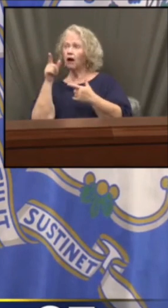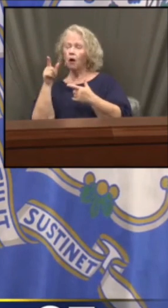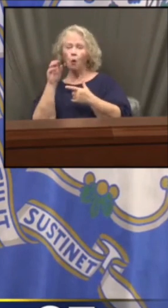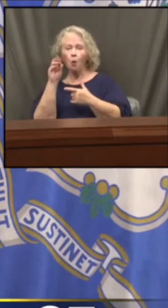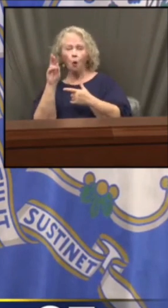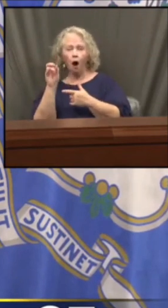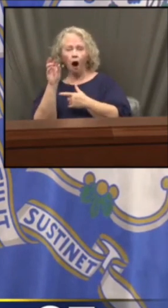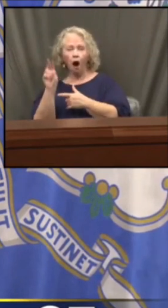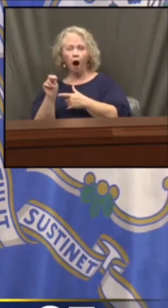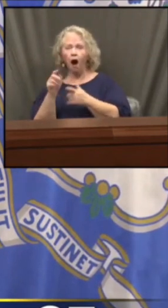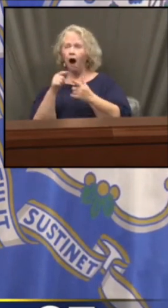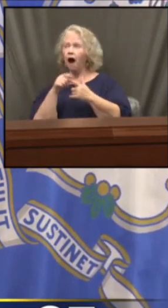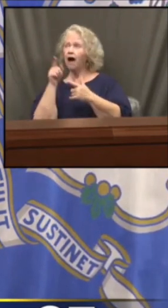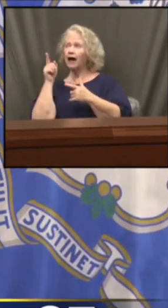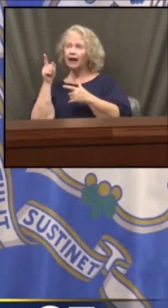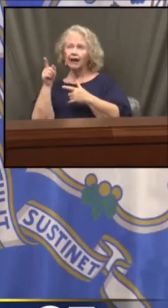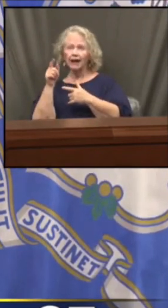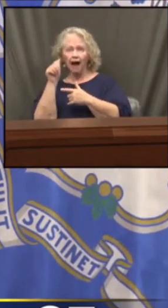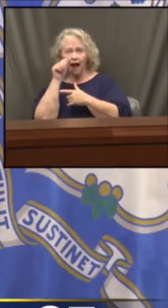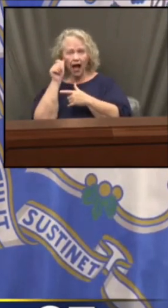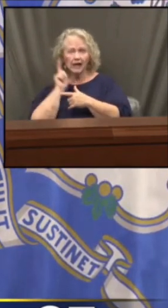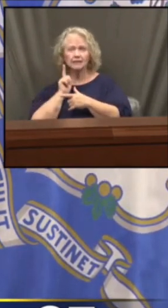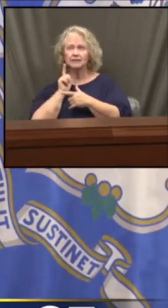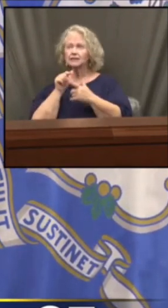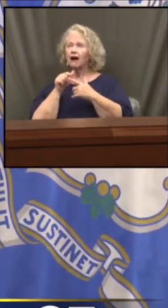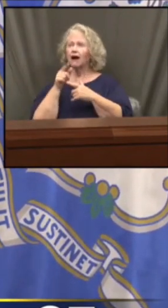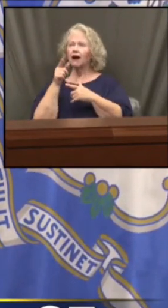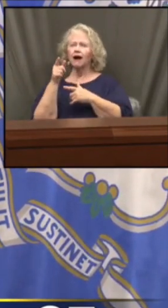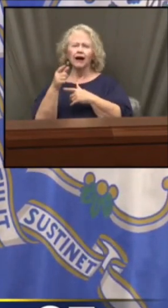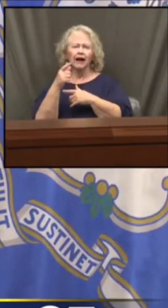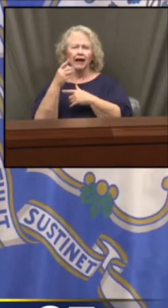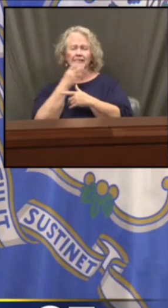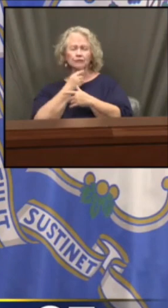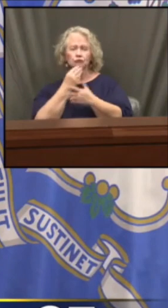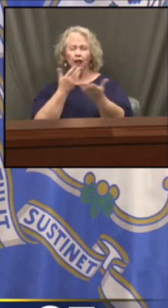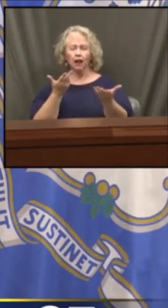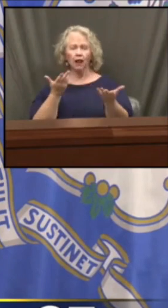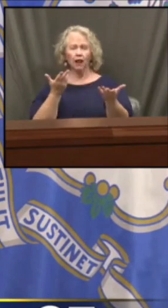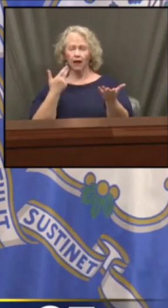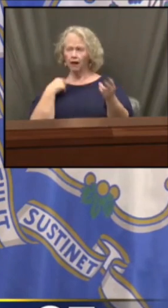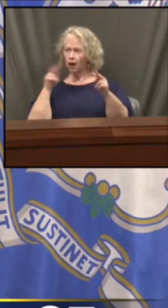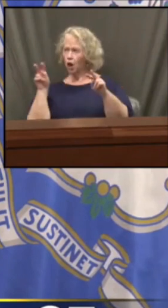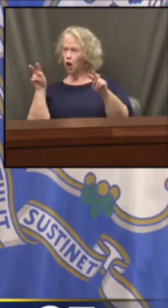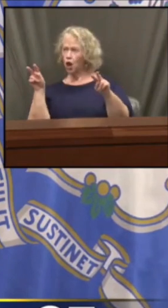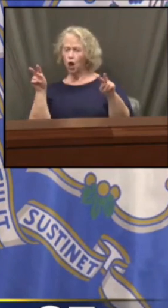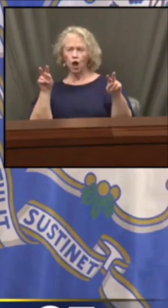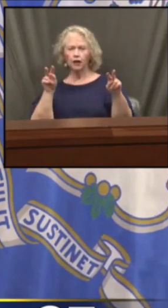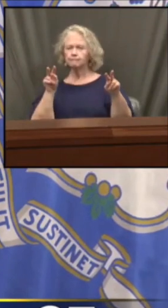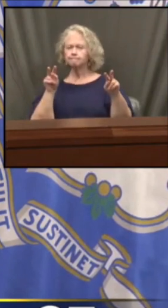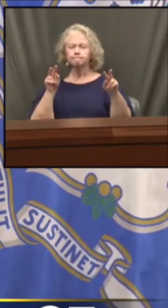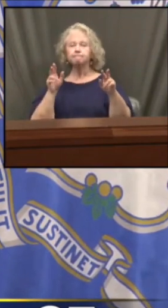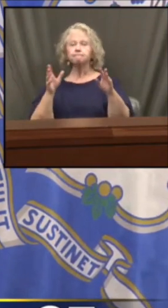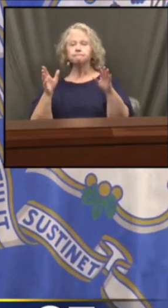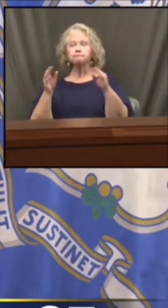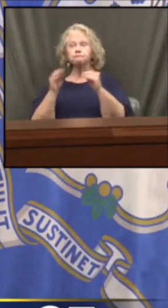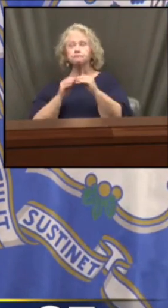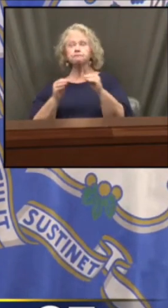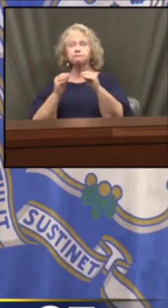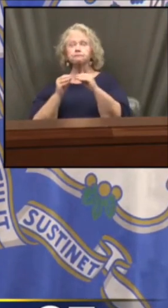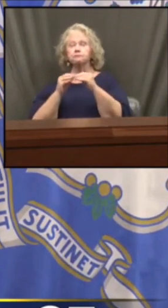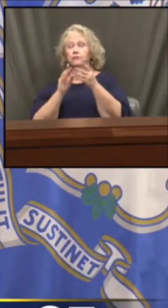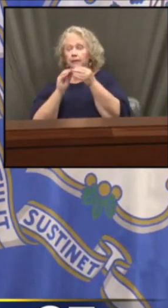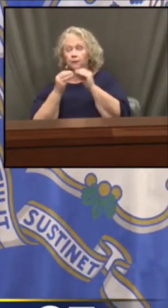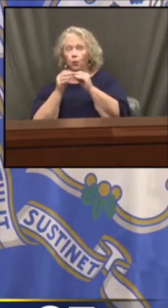Alaska, and Israel. So I just thought that the more people who are vaccinated, the